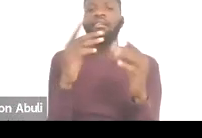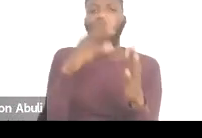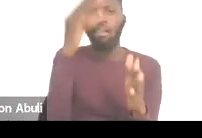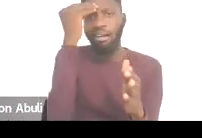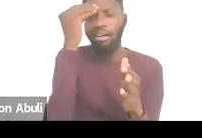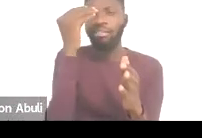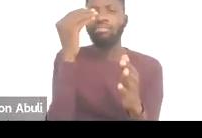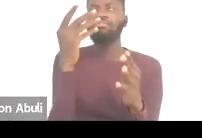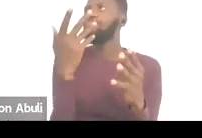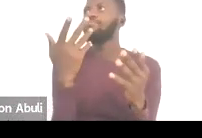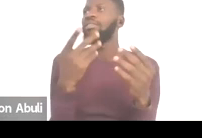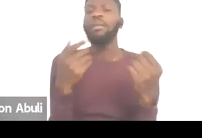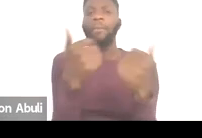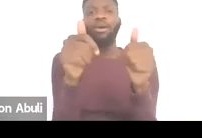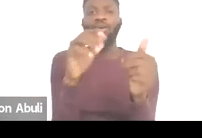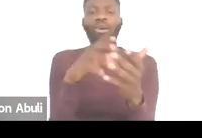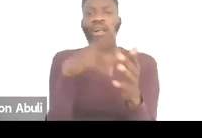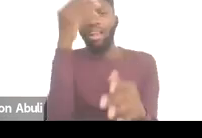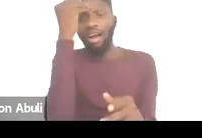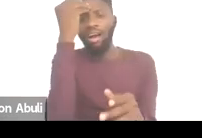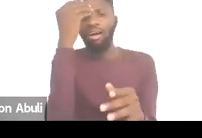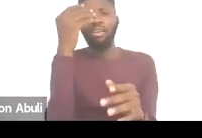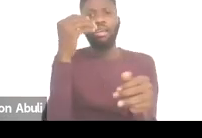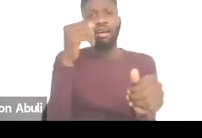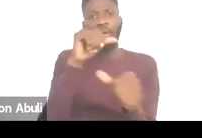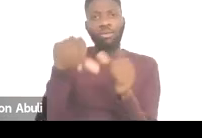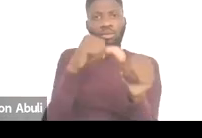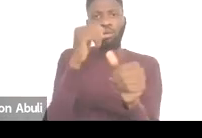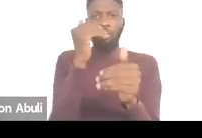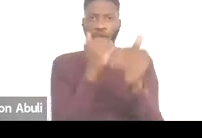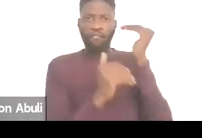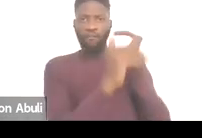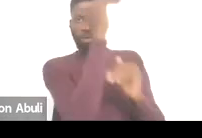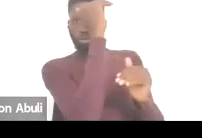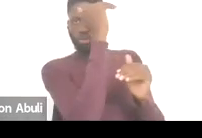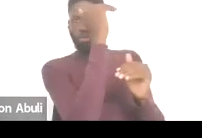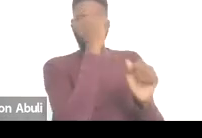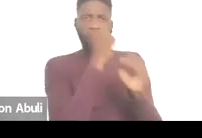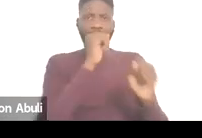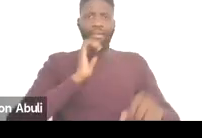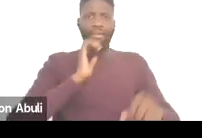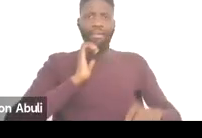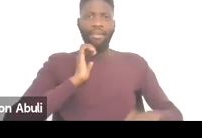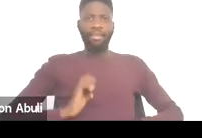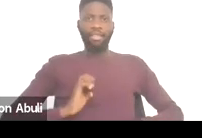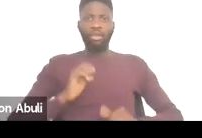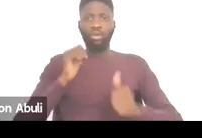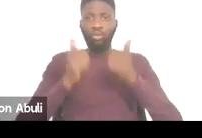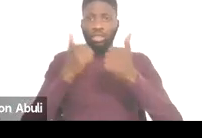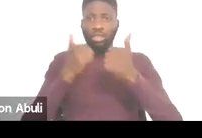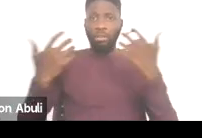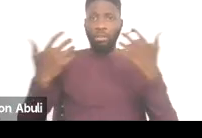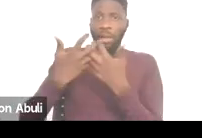you have not taken time to learn the professional and work ethics that go along with your theoretical